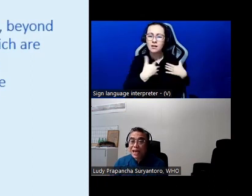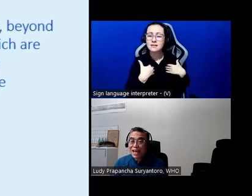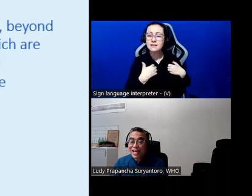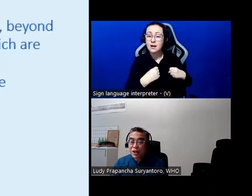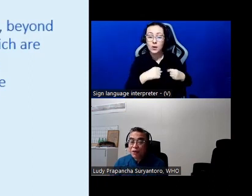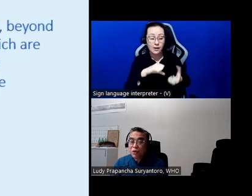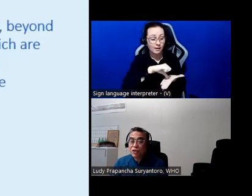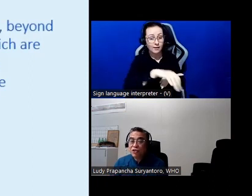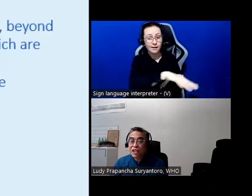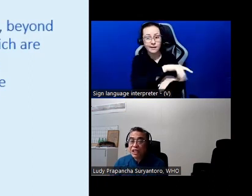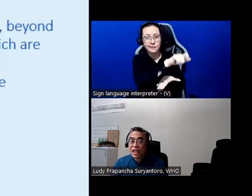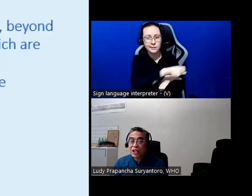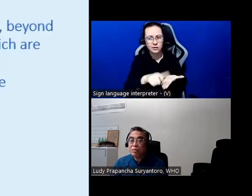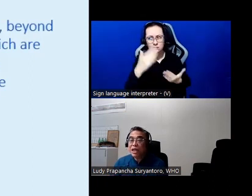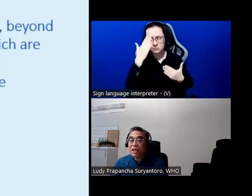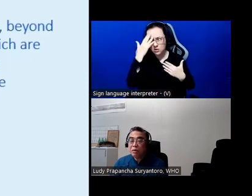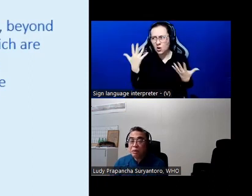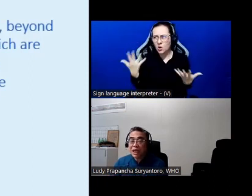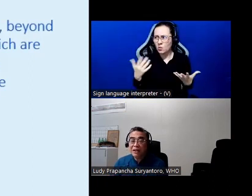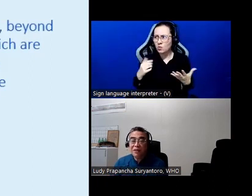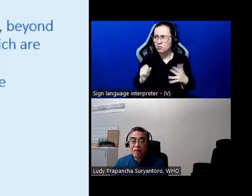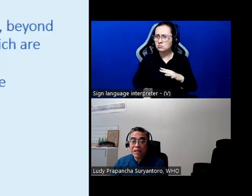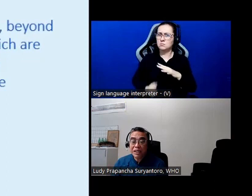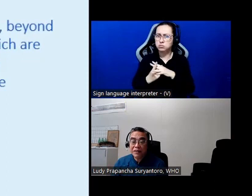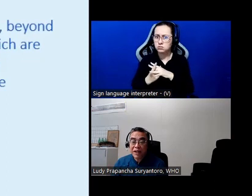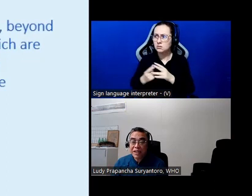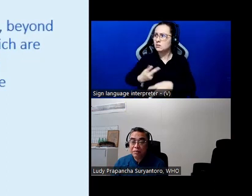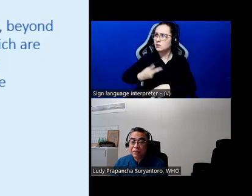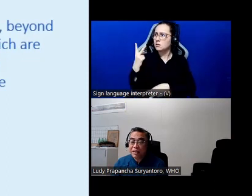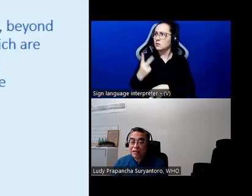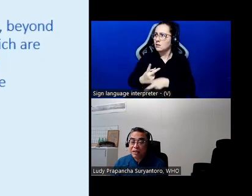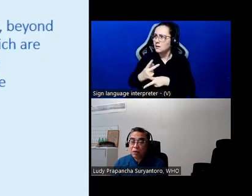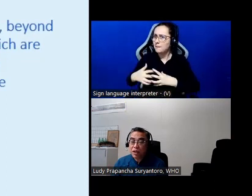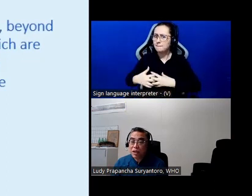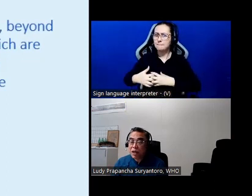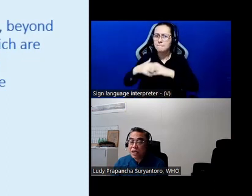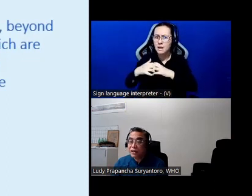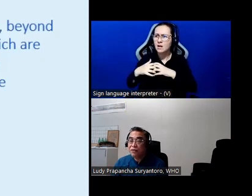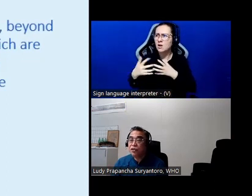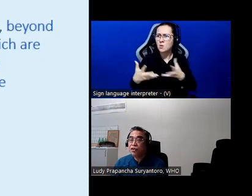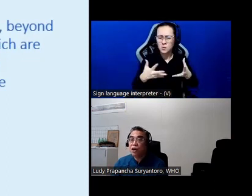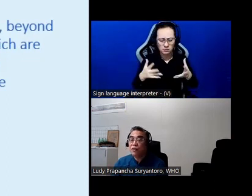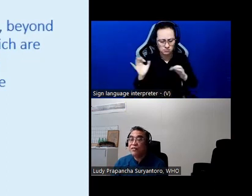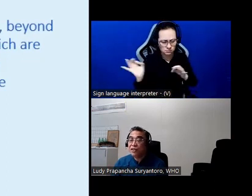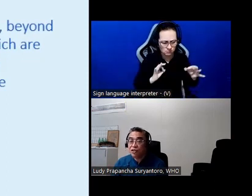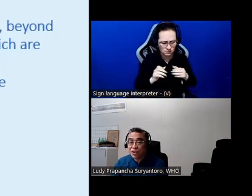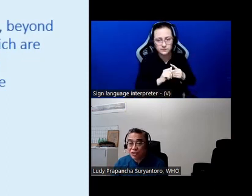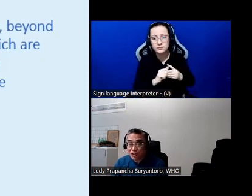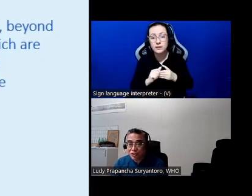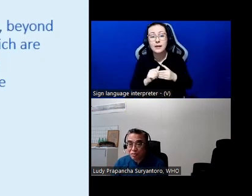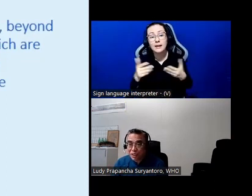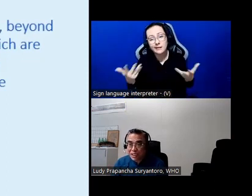ongoing. And of course, the human, animal, and environment interface plays an important part in the future of